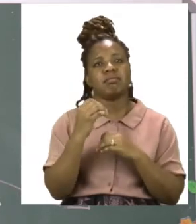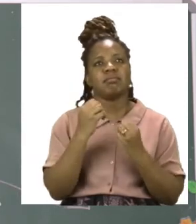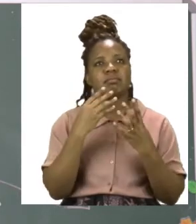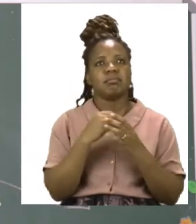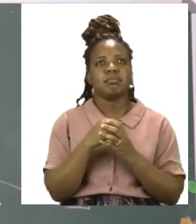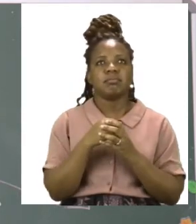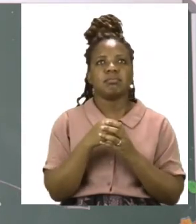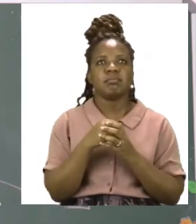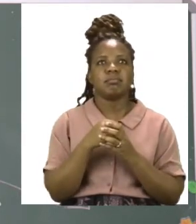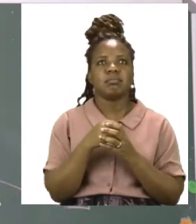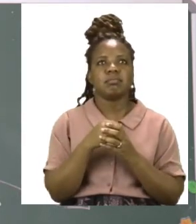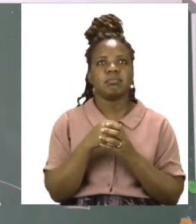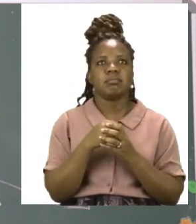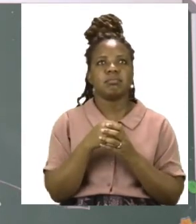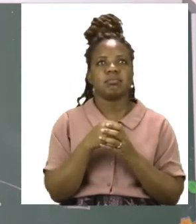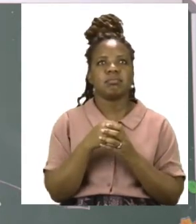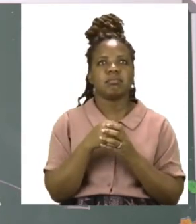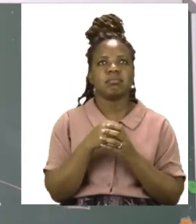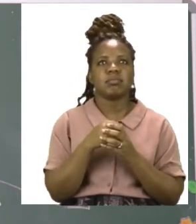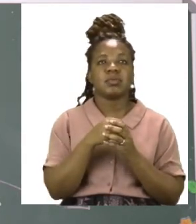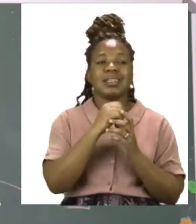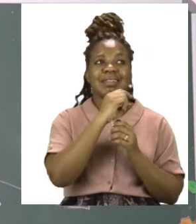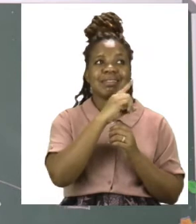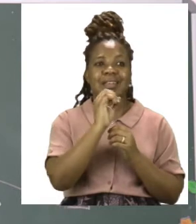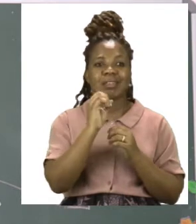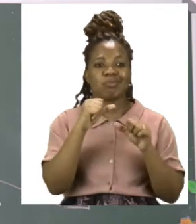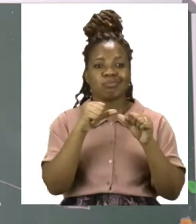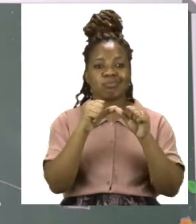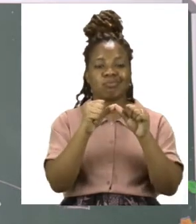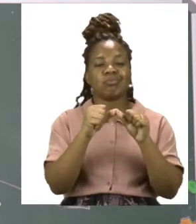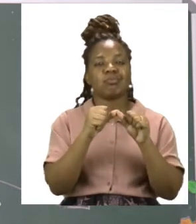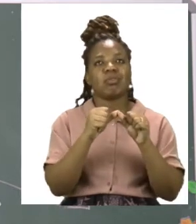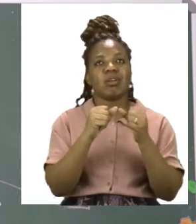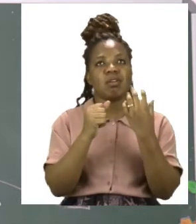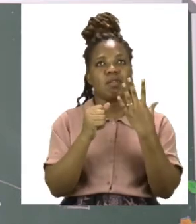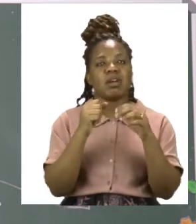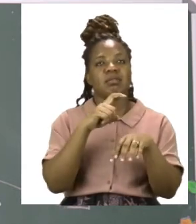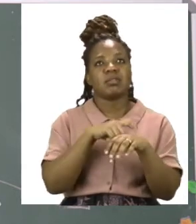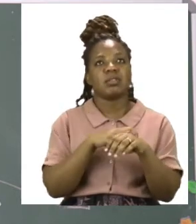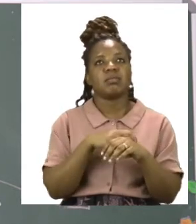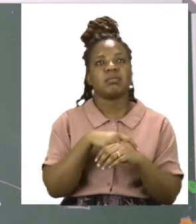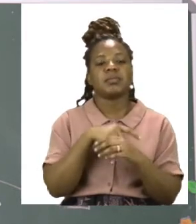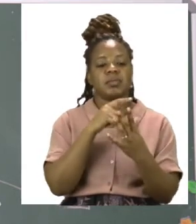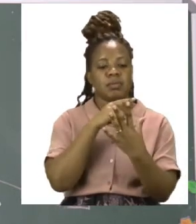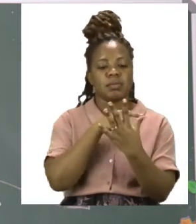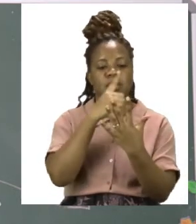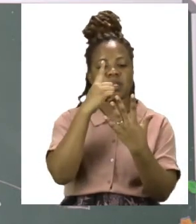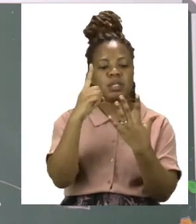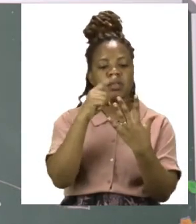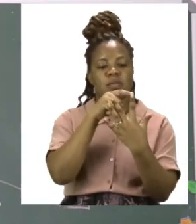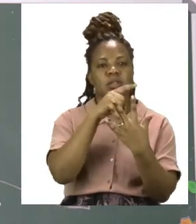have 5 on one finger, so we're counting on from the number 10, which we say 11,